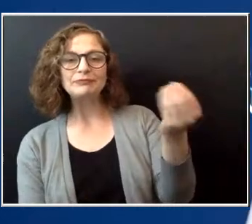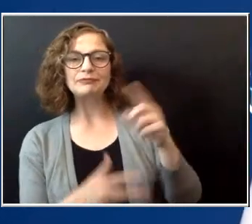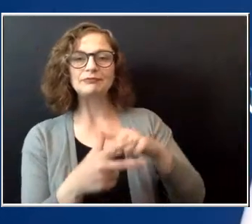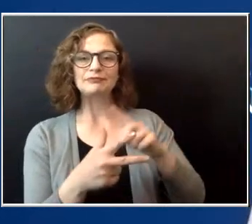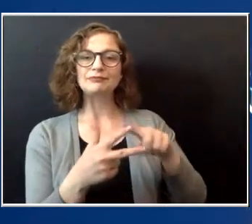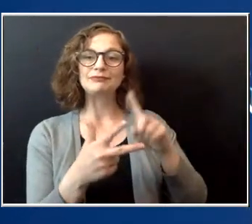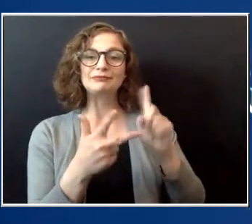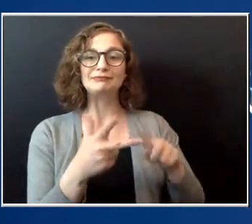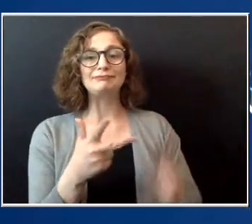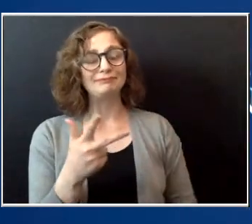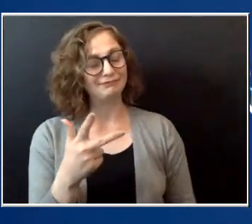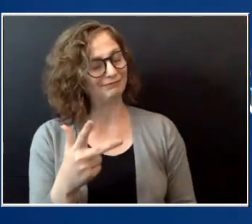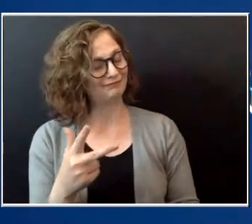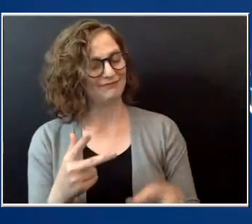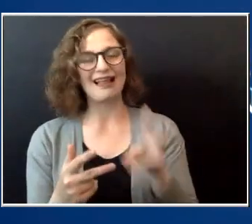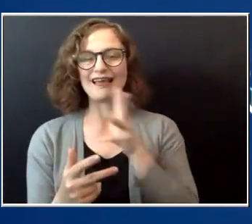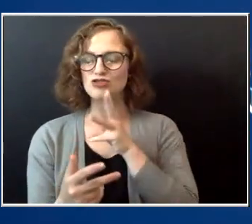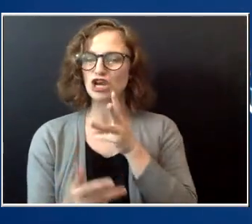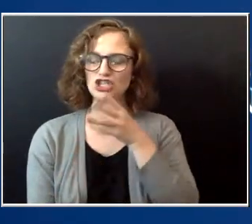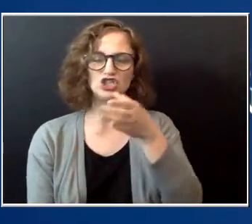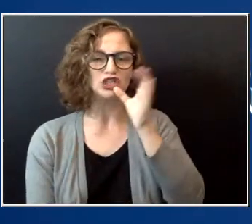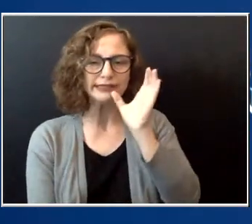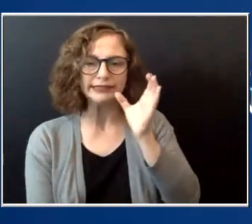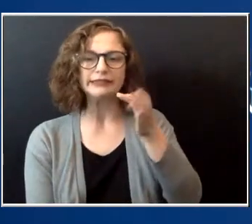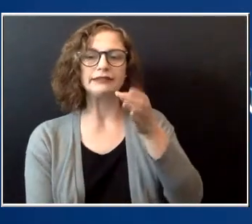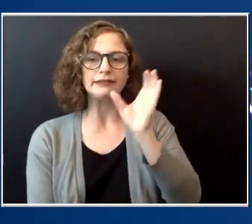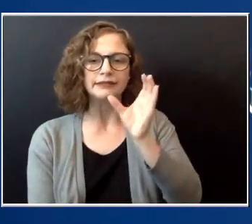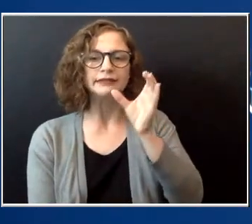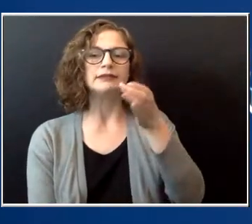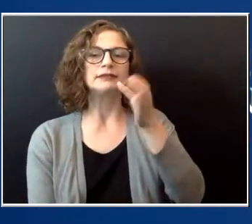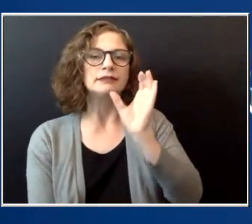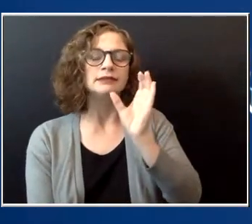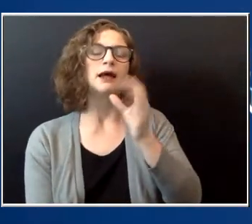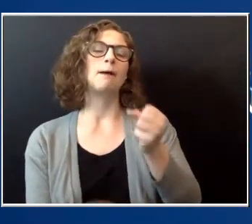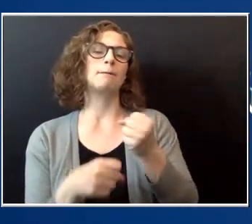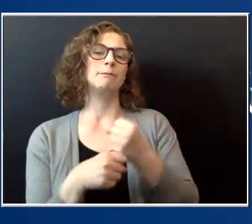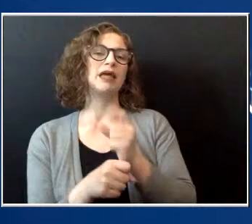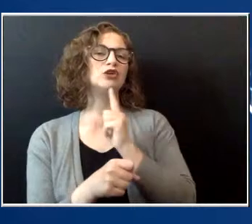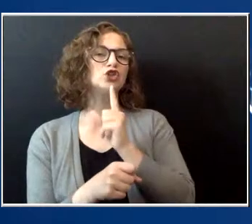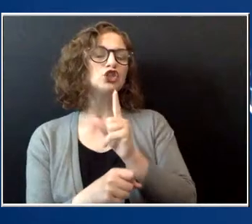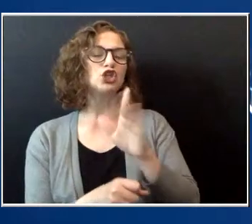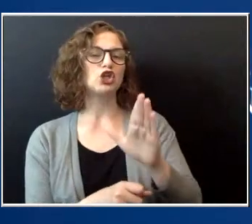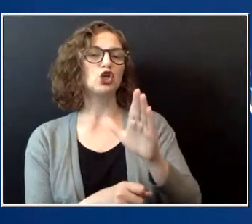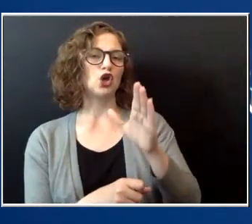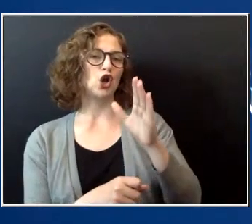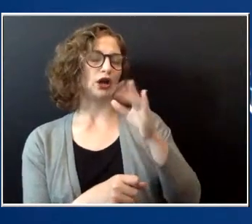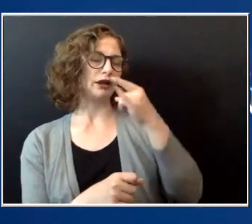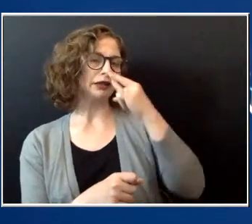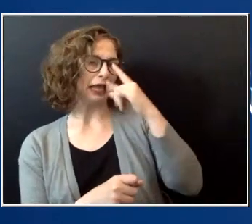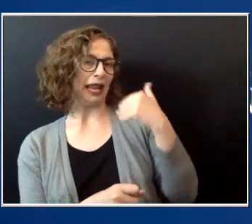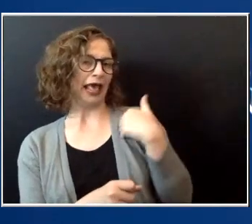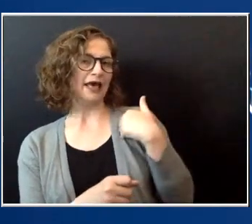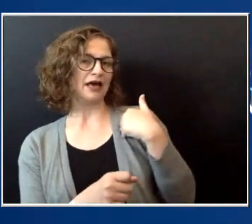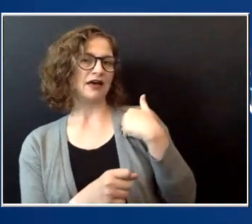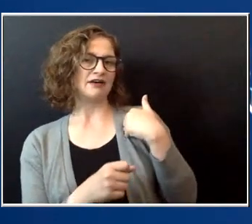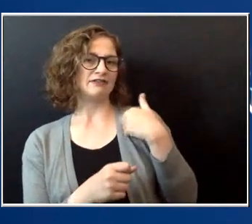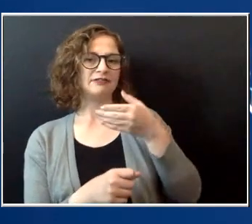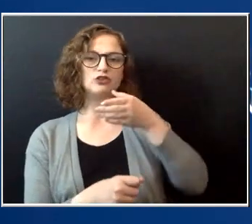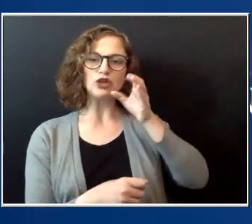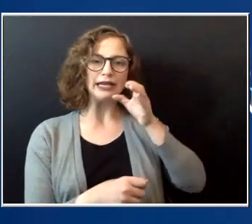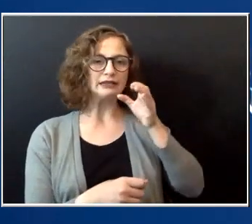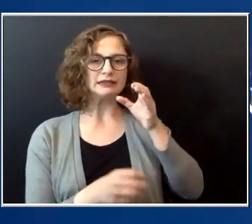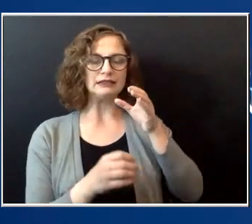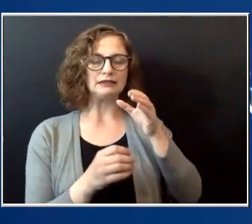hydration, hydration. Make sure that your kid is equipped with non-caffeinated beverages to really stay hydrated.